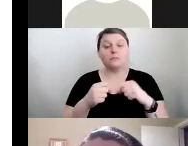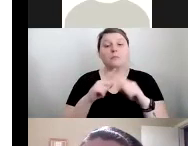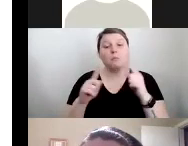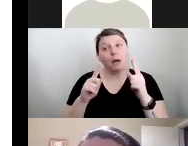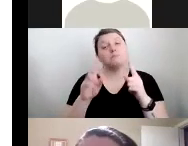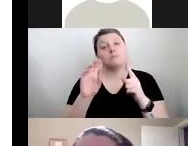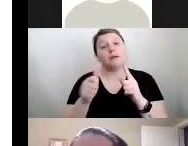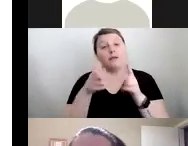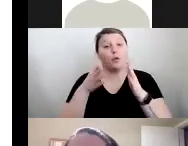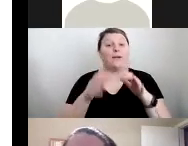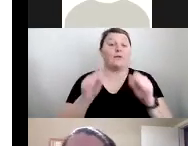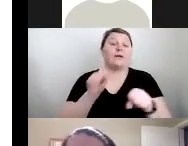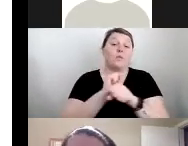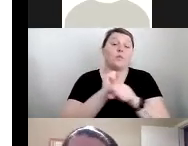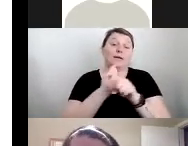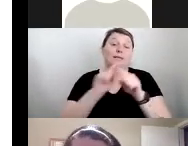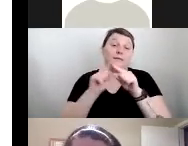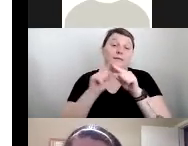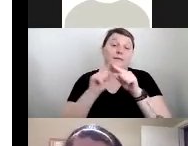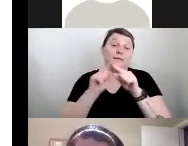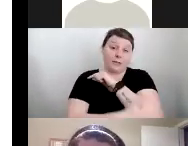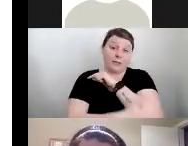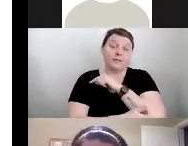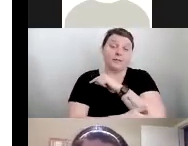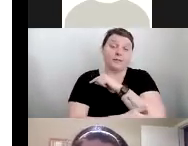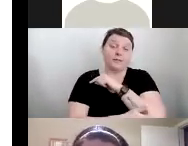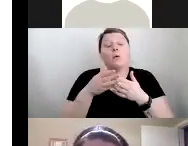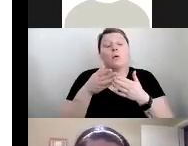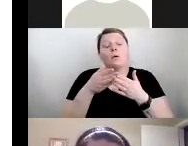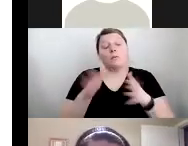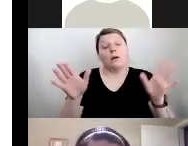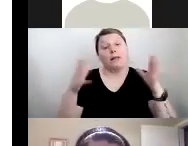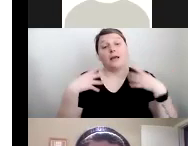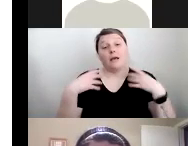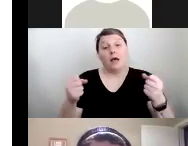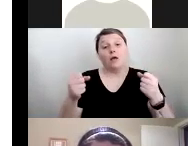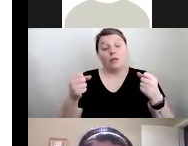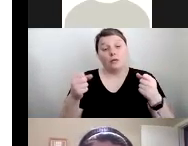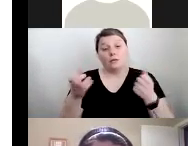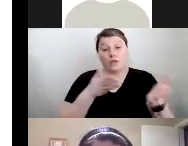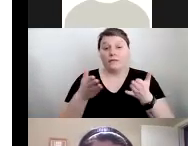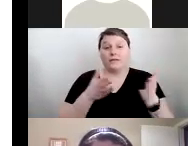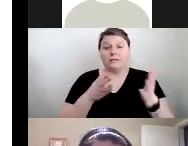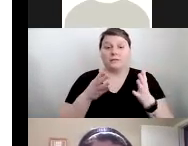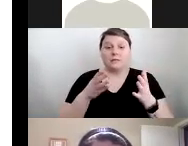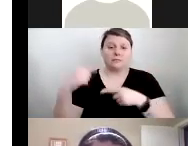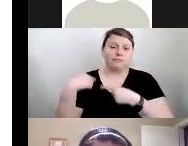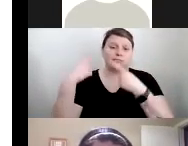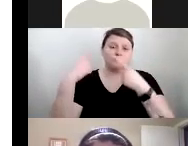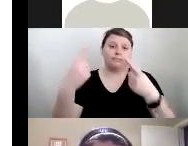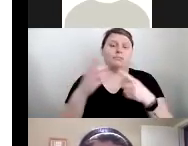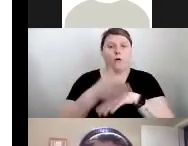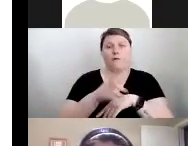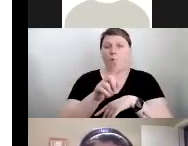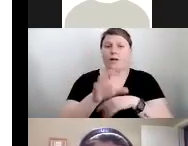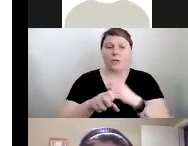work overseas. And so the Public Health Service has been around for over a century. And you may be most familiar with the